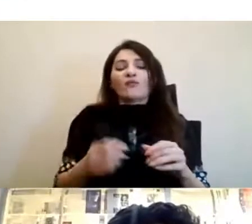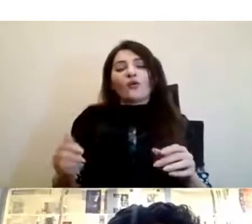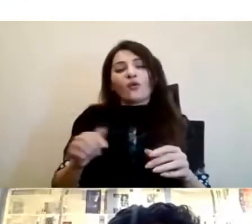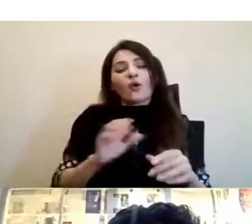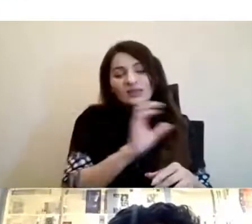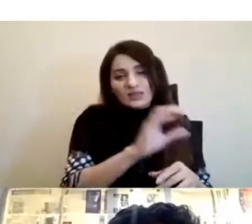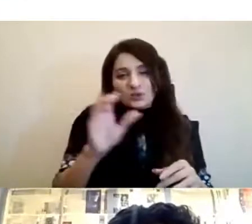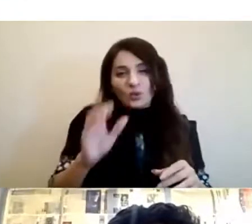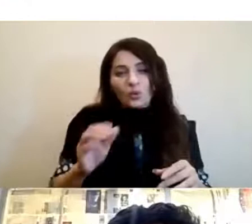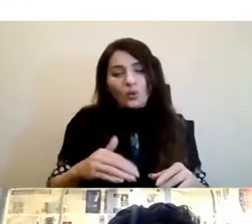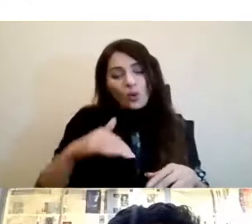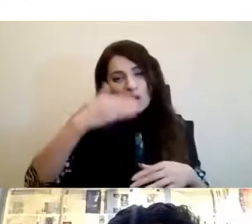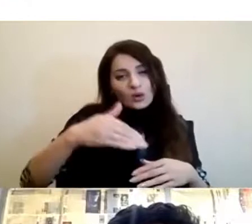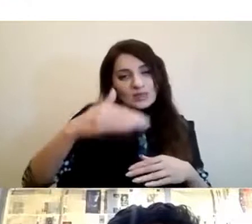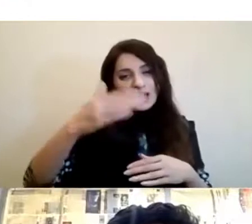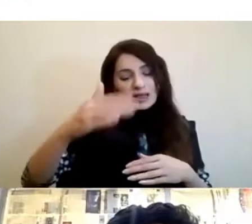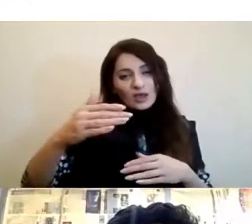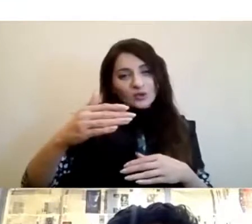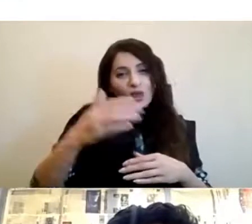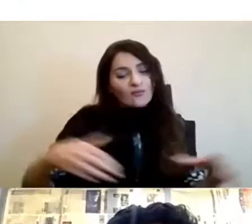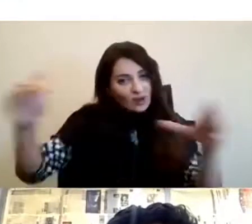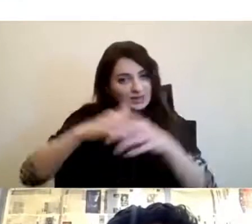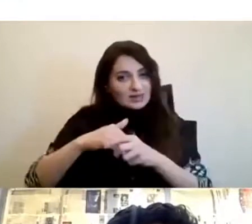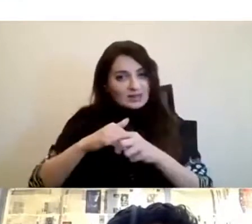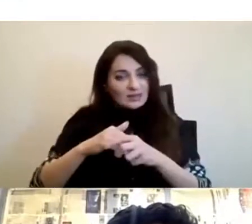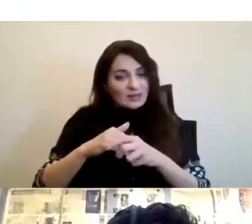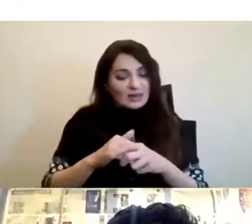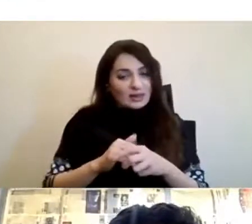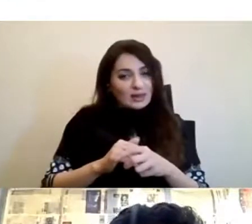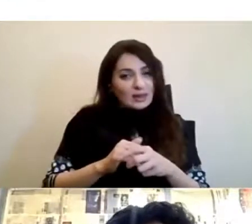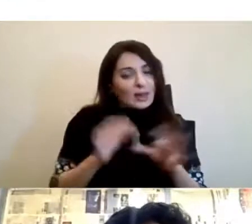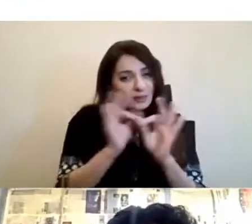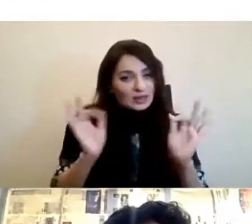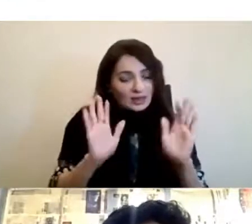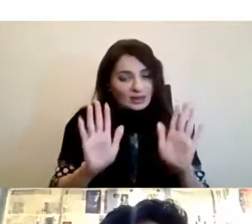may otherwise have difficulty traveling to such places.